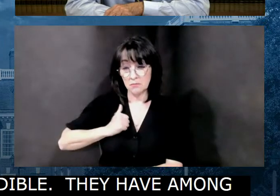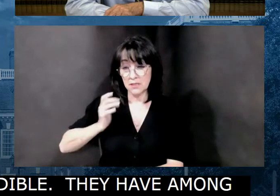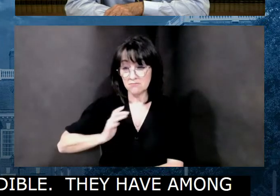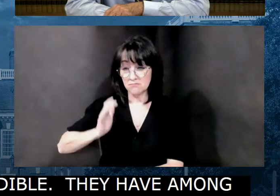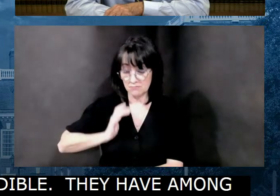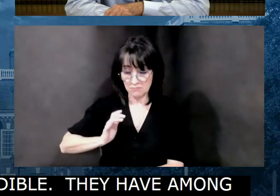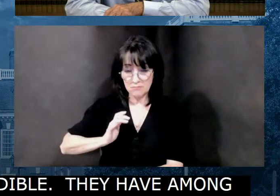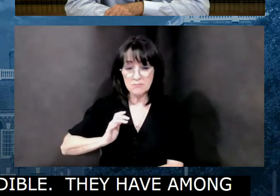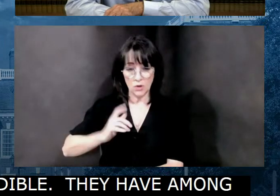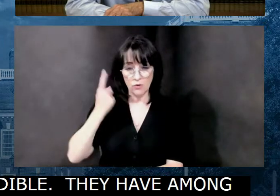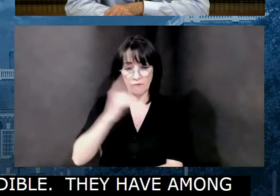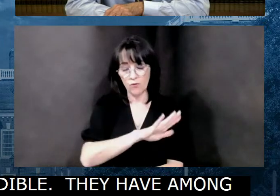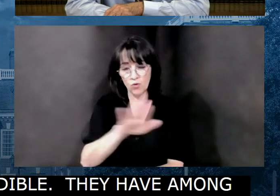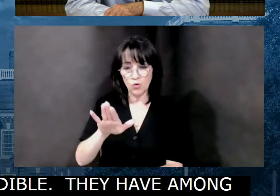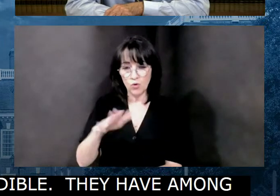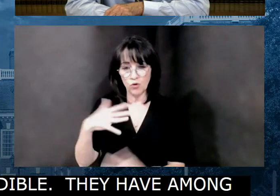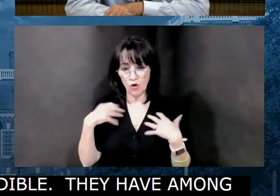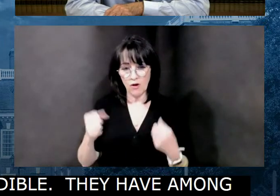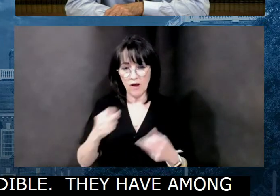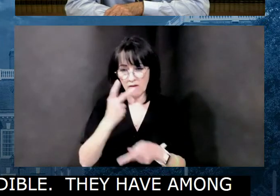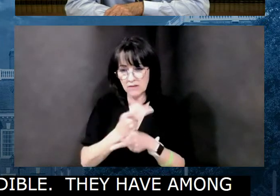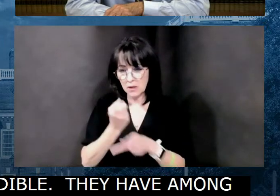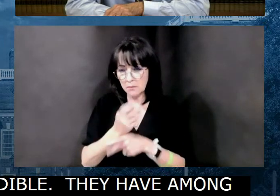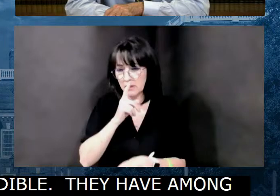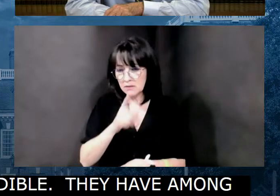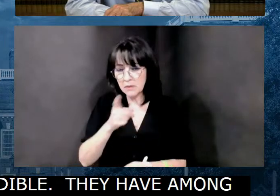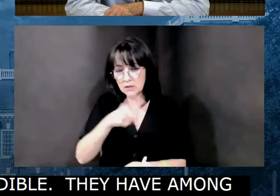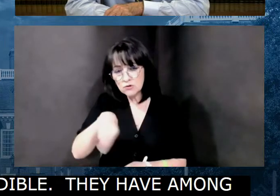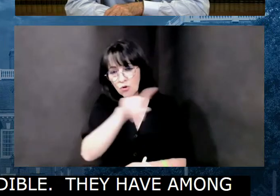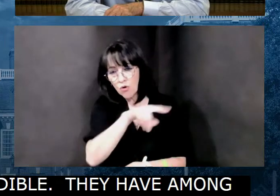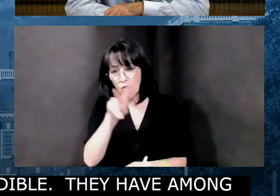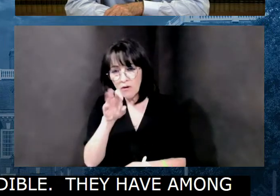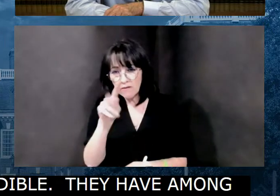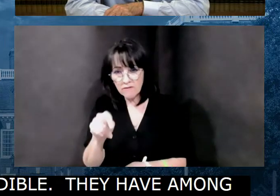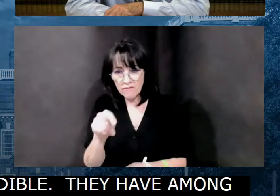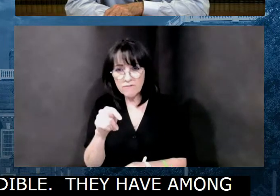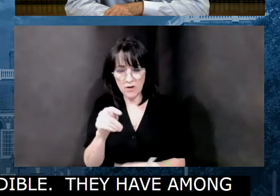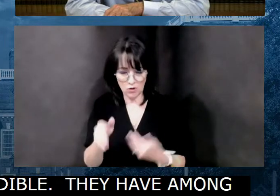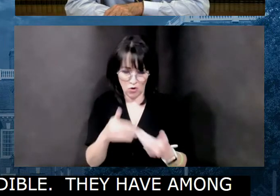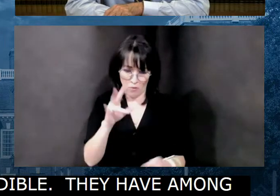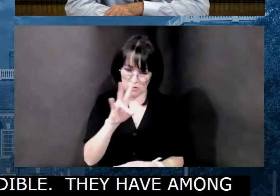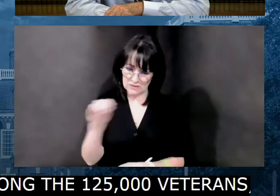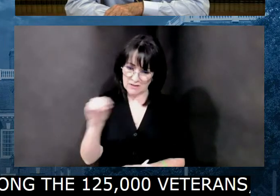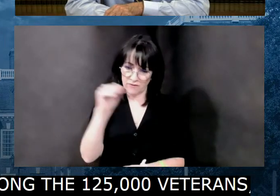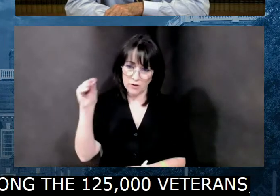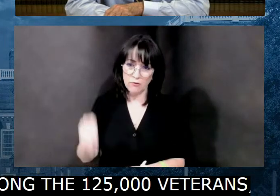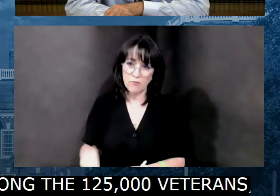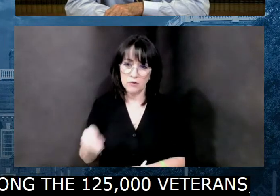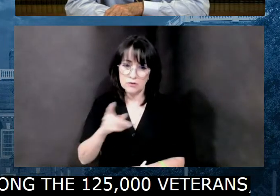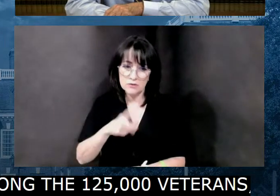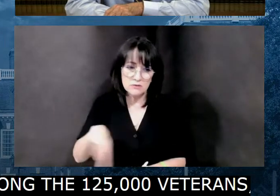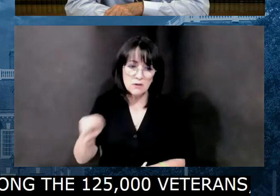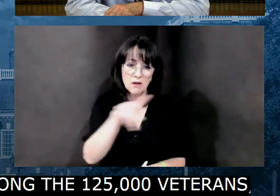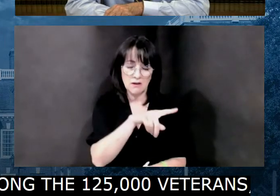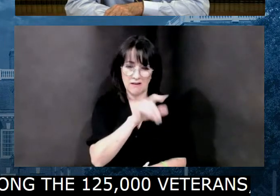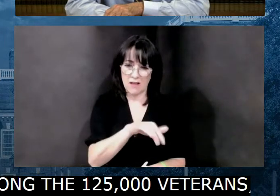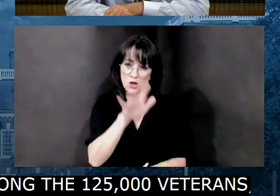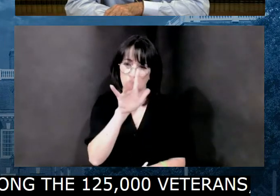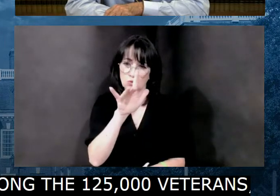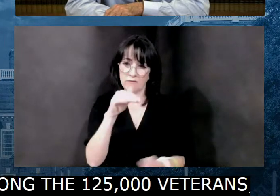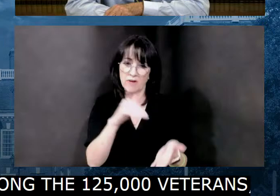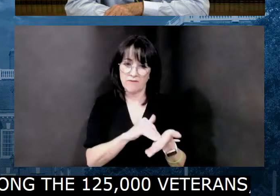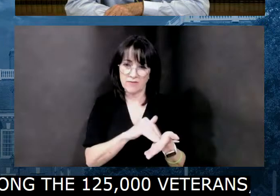health care, making sure that they get vaccinated. Almost 70% of those 25,000 have been